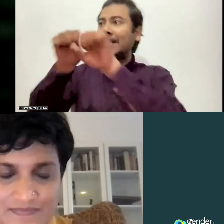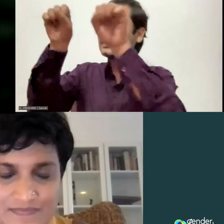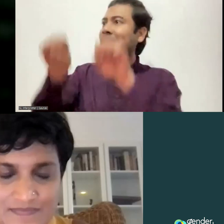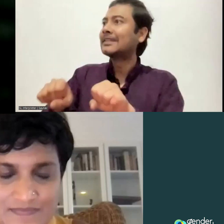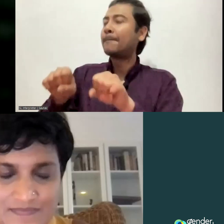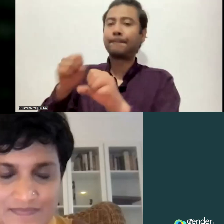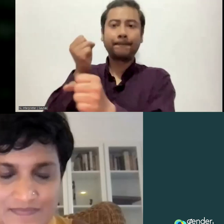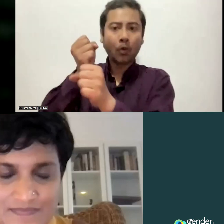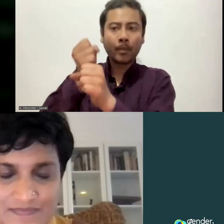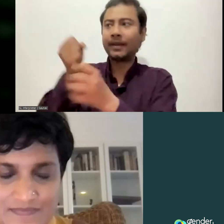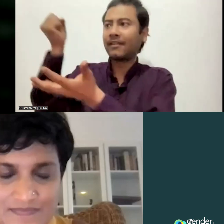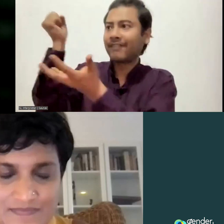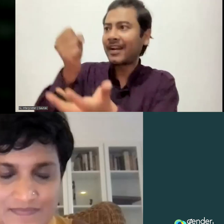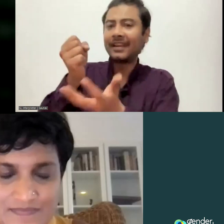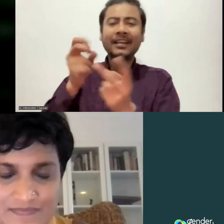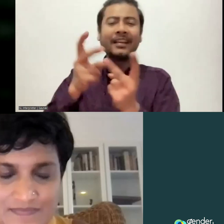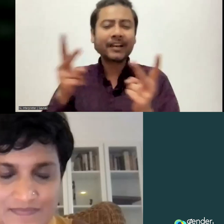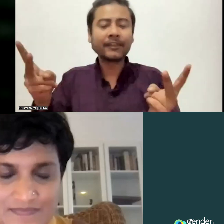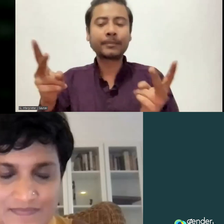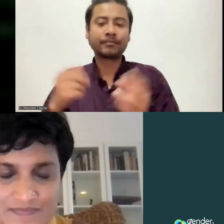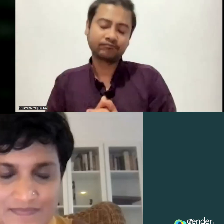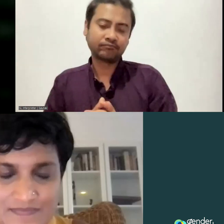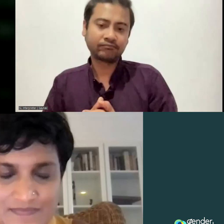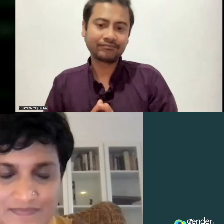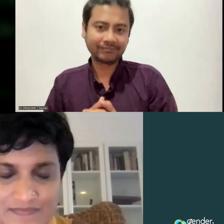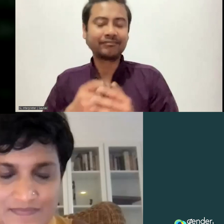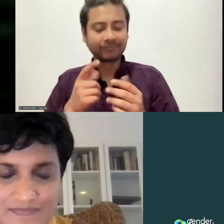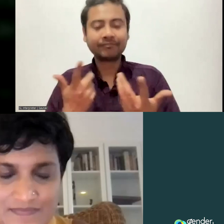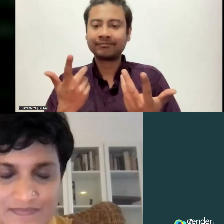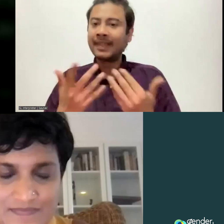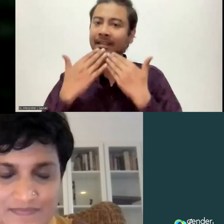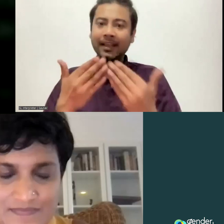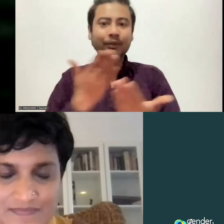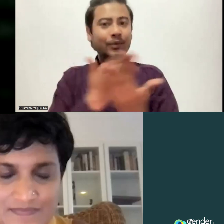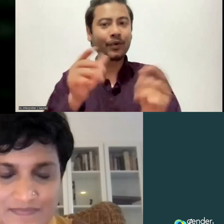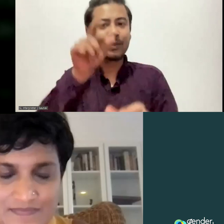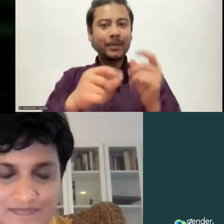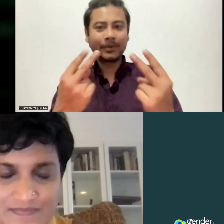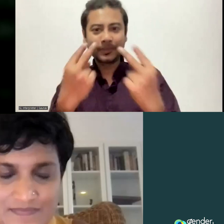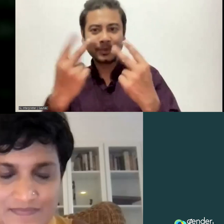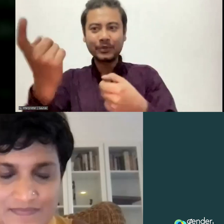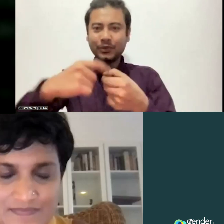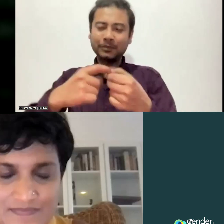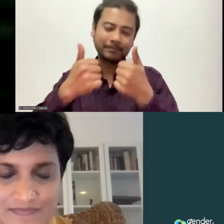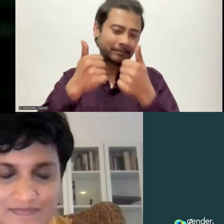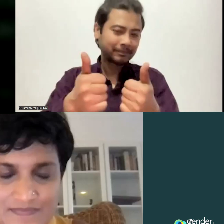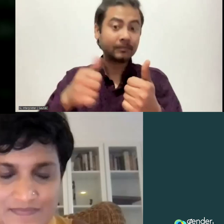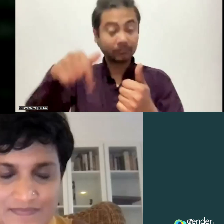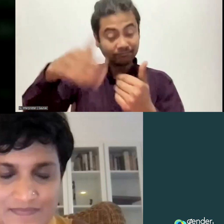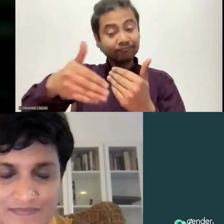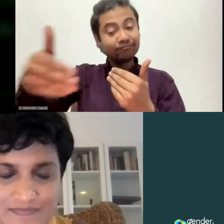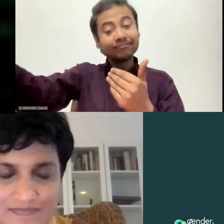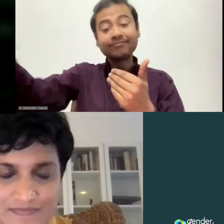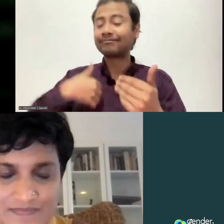to everyone who joined us. We're really excited to take this forward. If you have any questions or comments about this